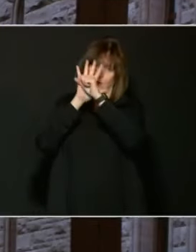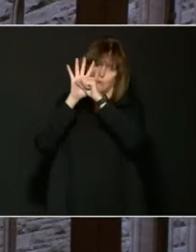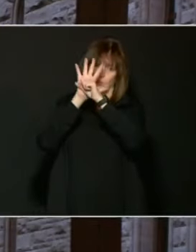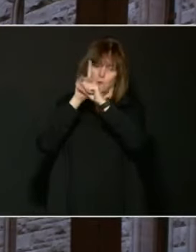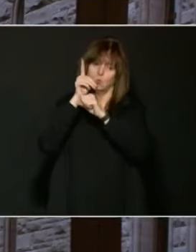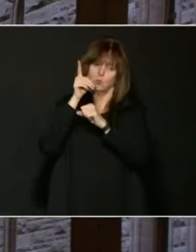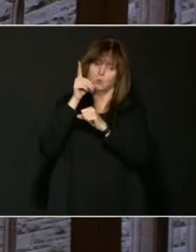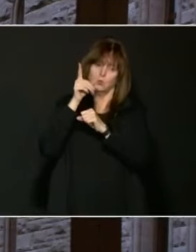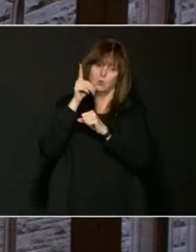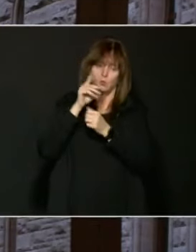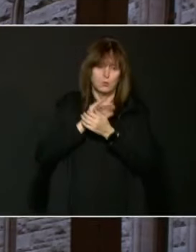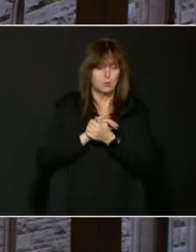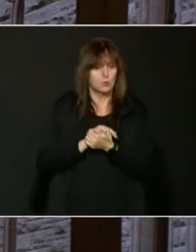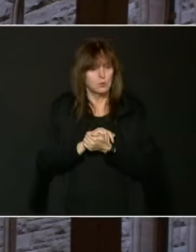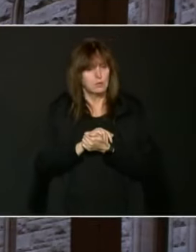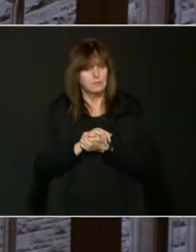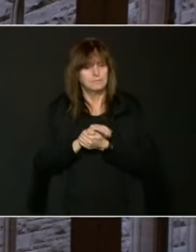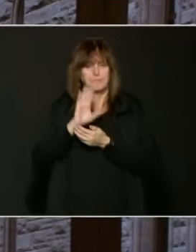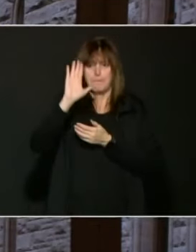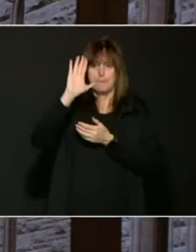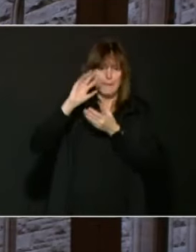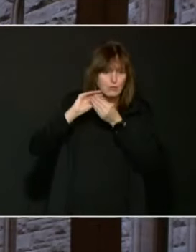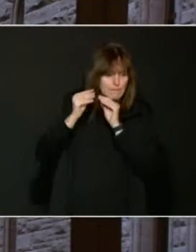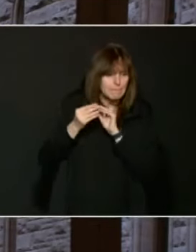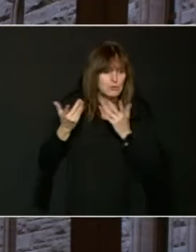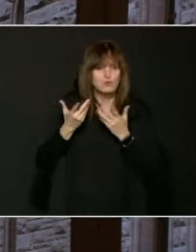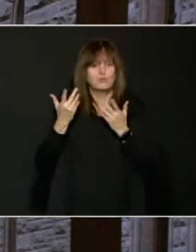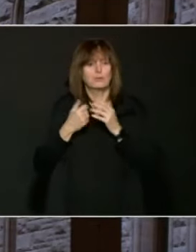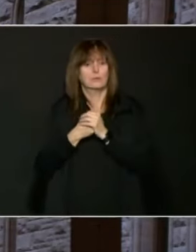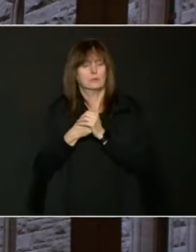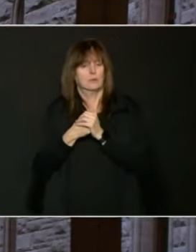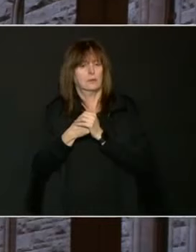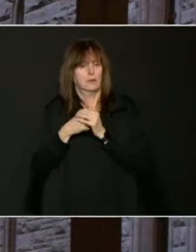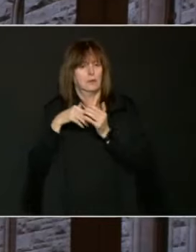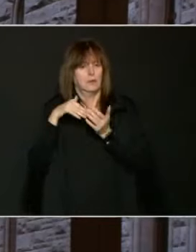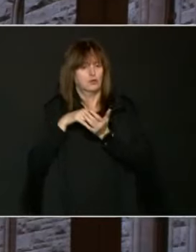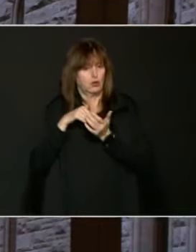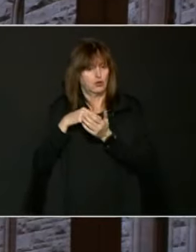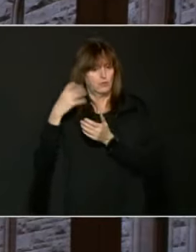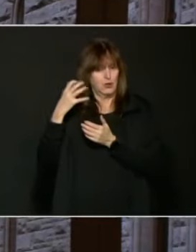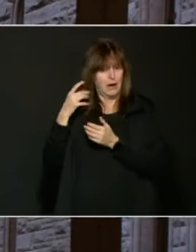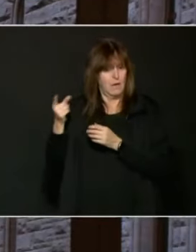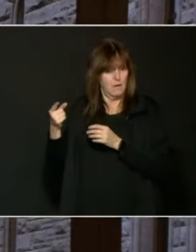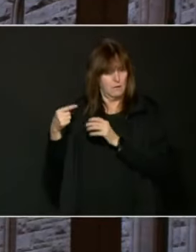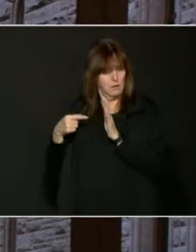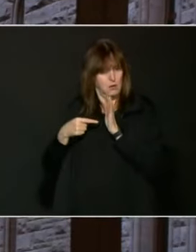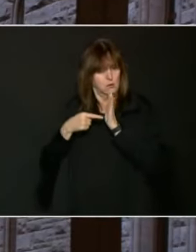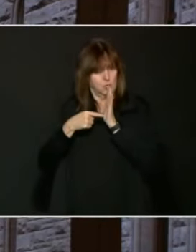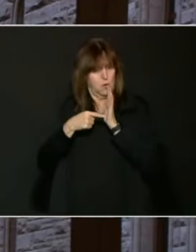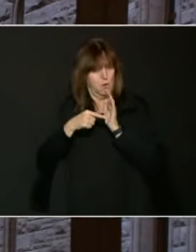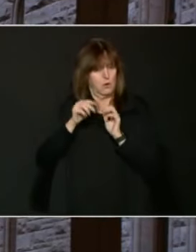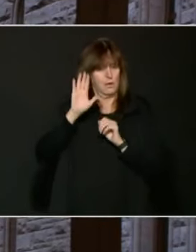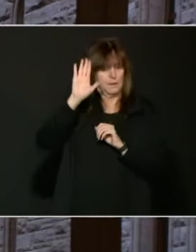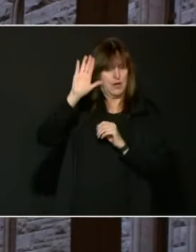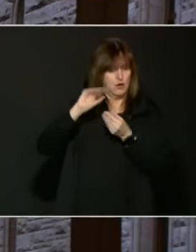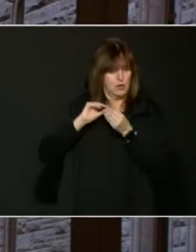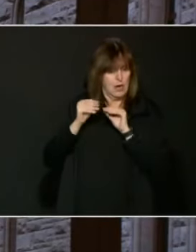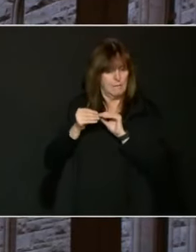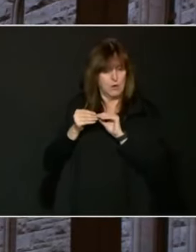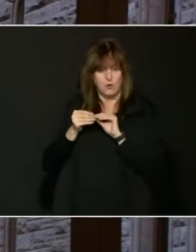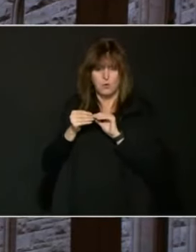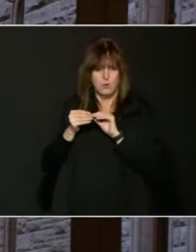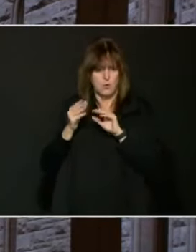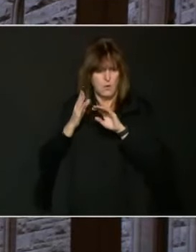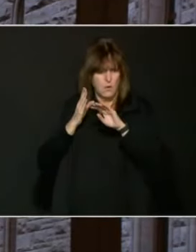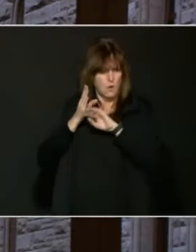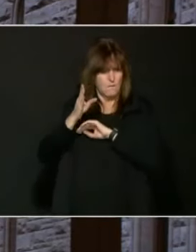the graphs, and Dr. Brown has demonstrated that, has escalated very quickly up over 100 per 100,000 cases